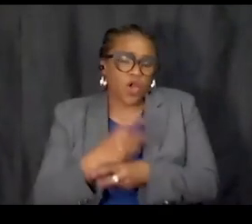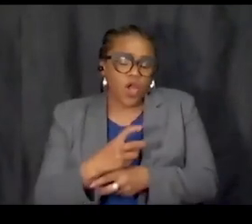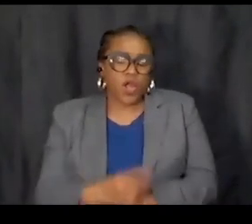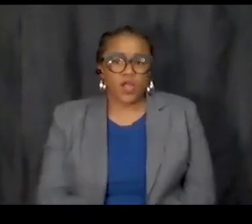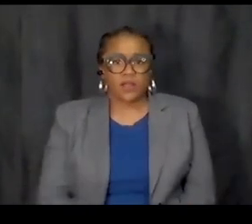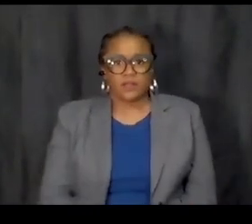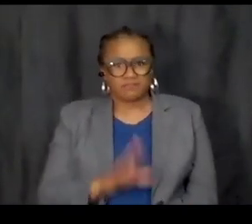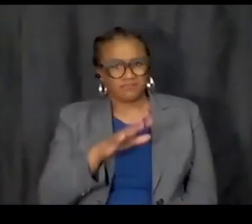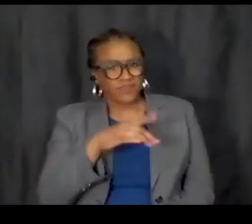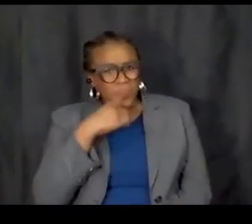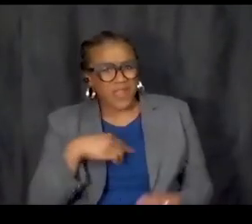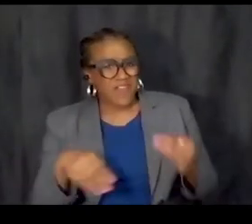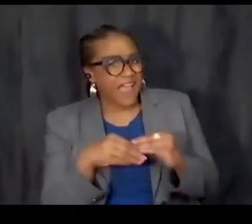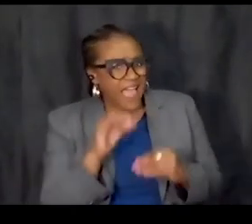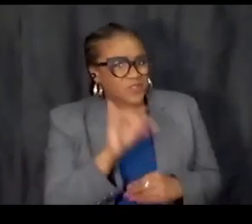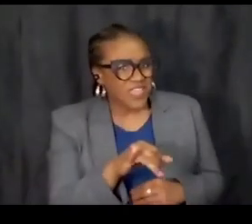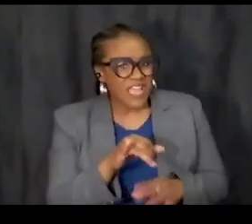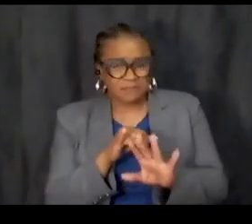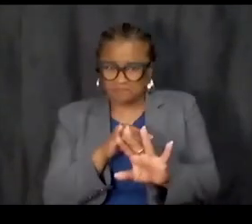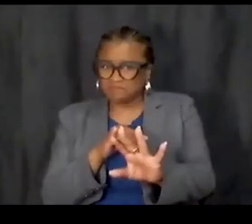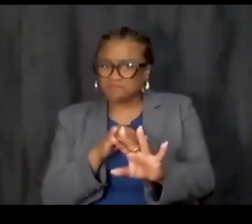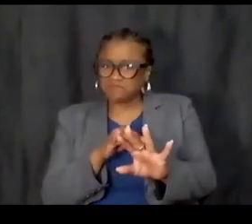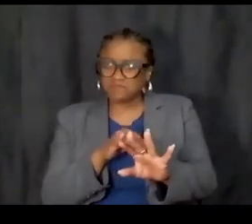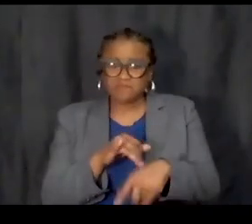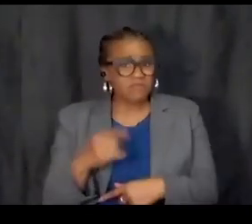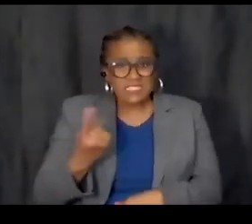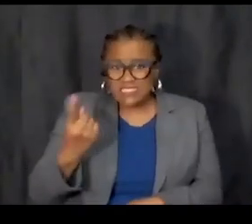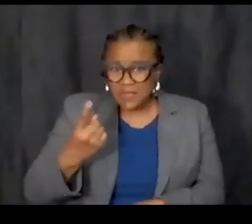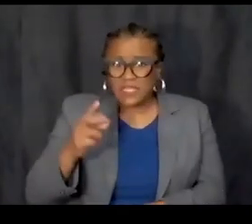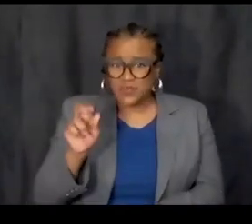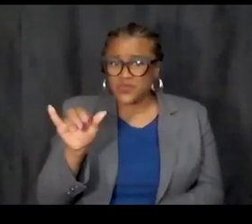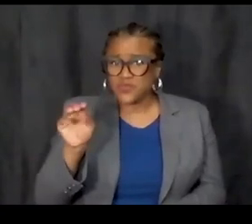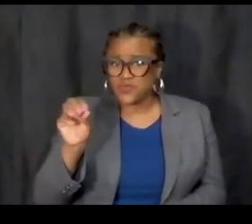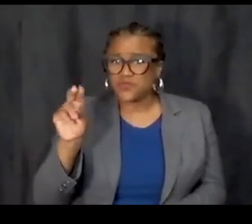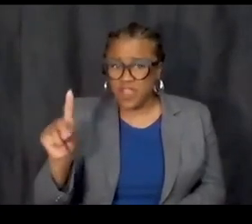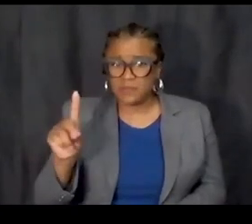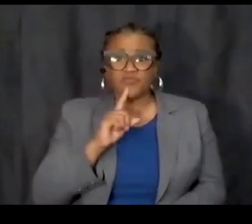for a second, Elamar? And it's something, Raymond, that I feel like, especially in your children's book,